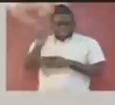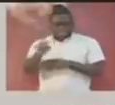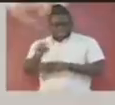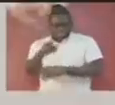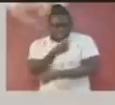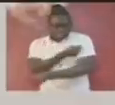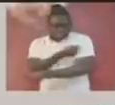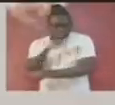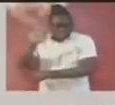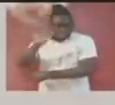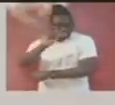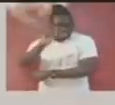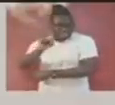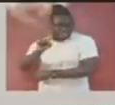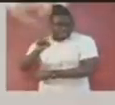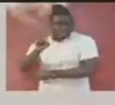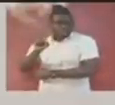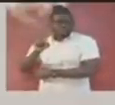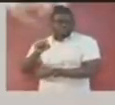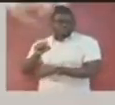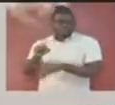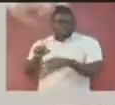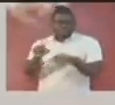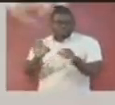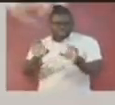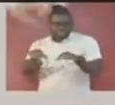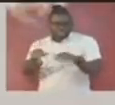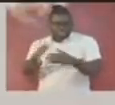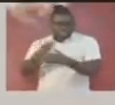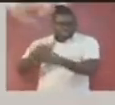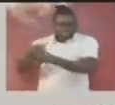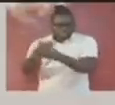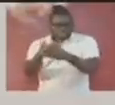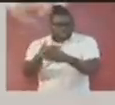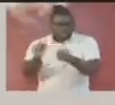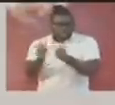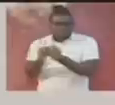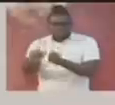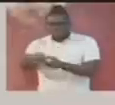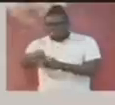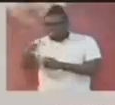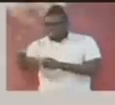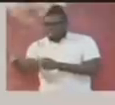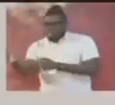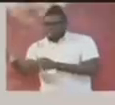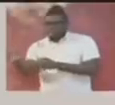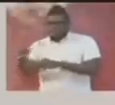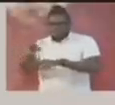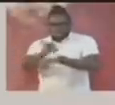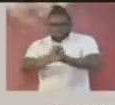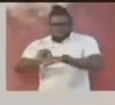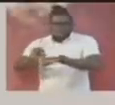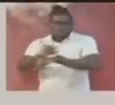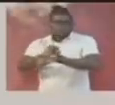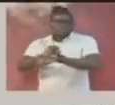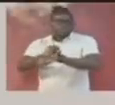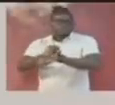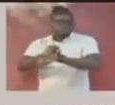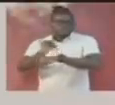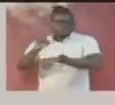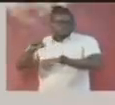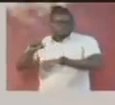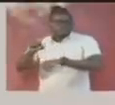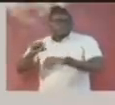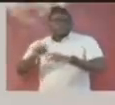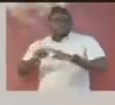accept any vaccine that is certified and goes through the regulatory process by WHO.